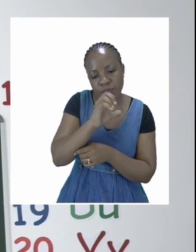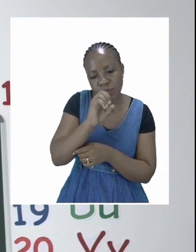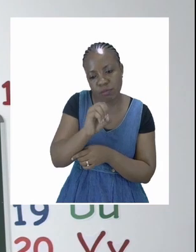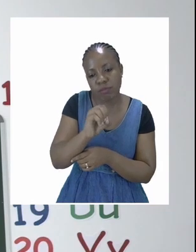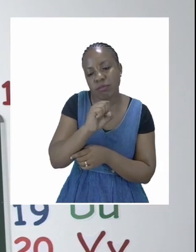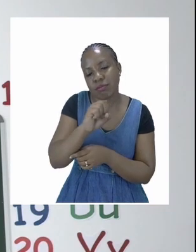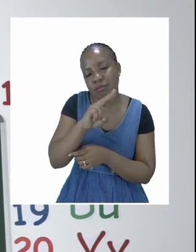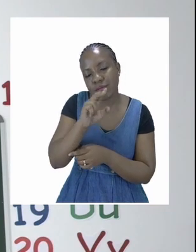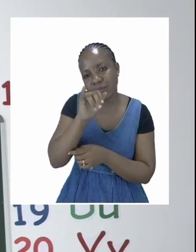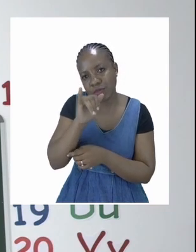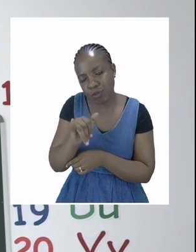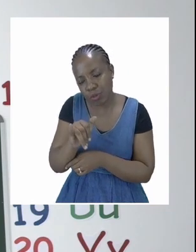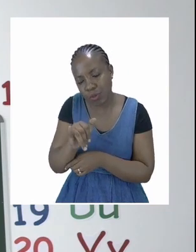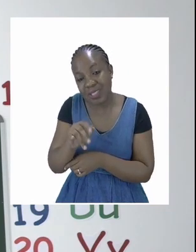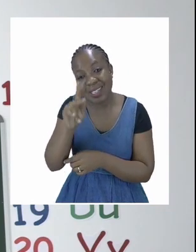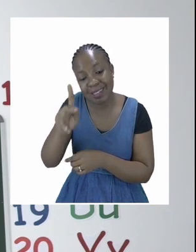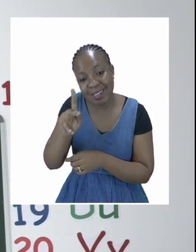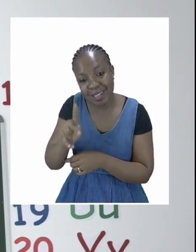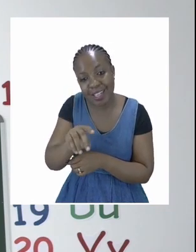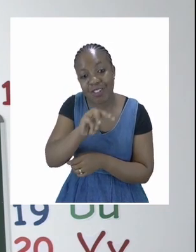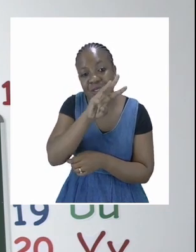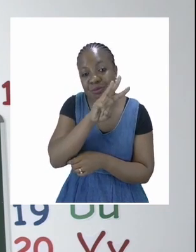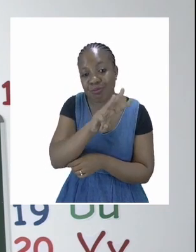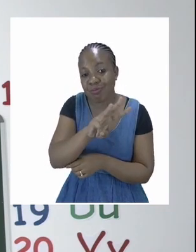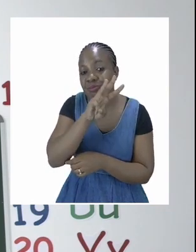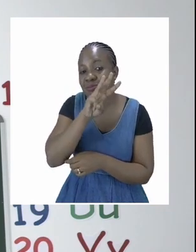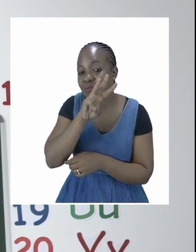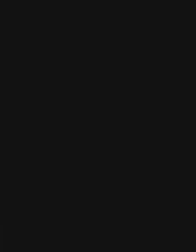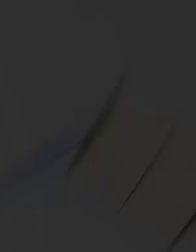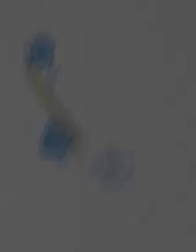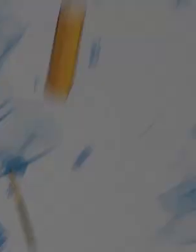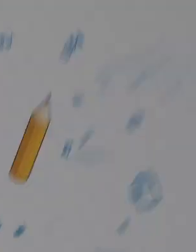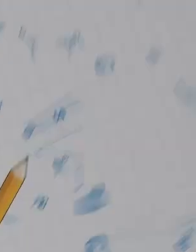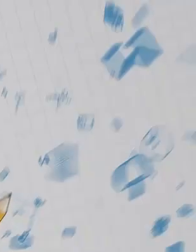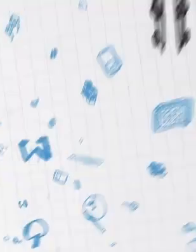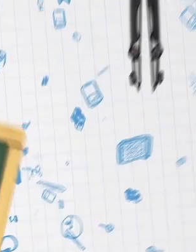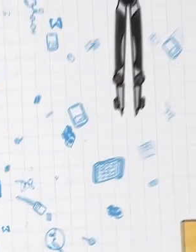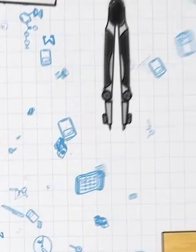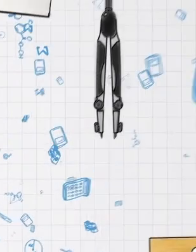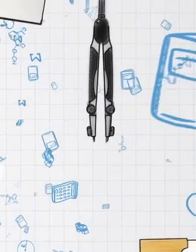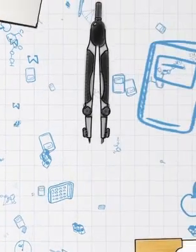our website, Zoshi Online.